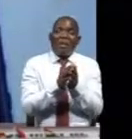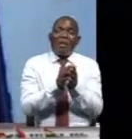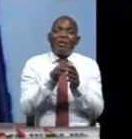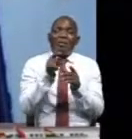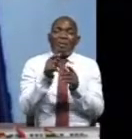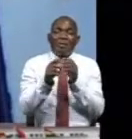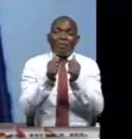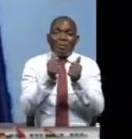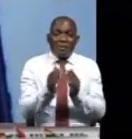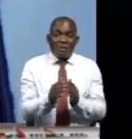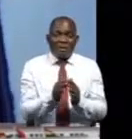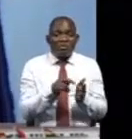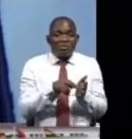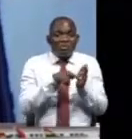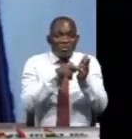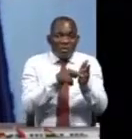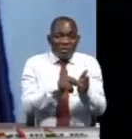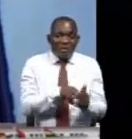represent, they